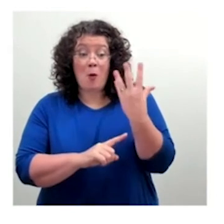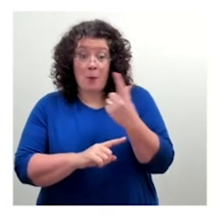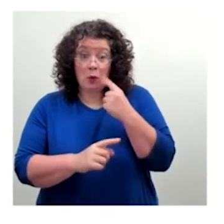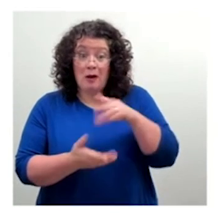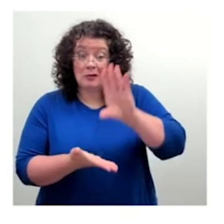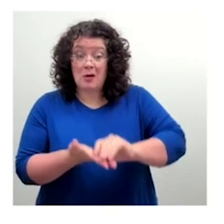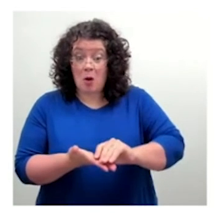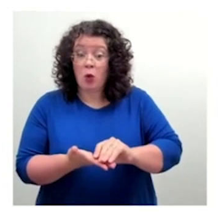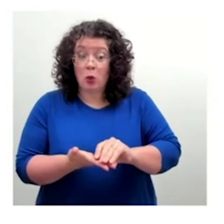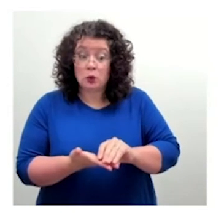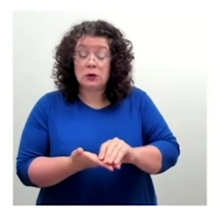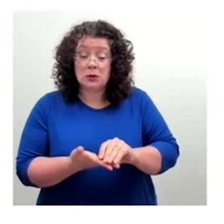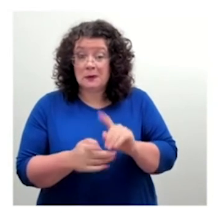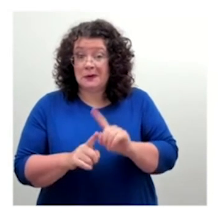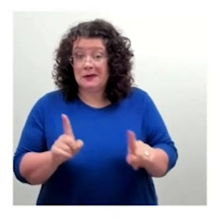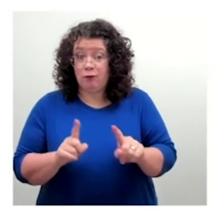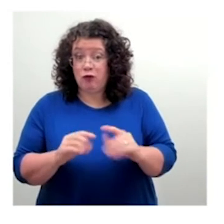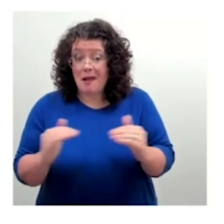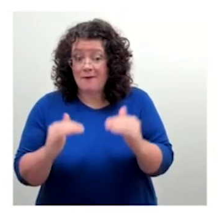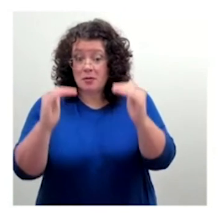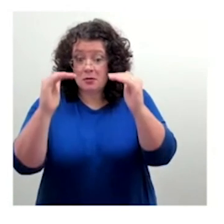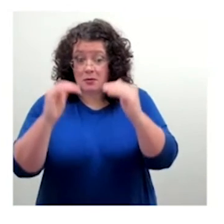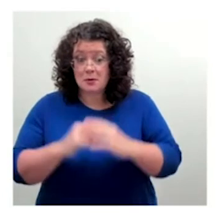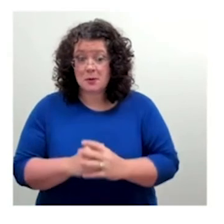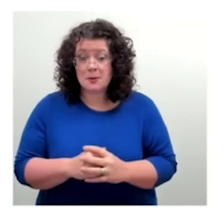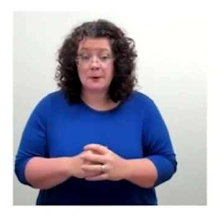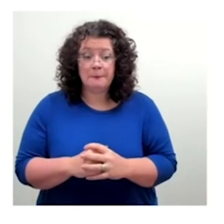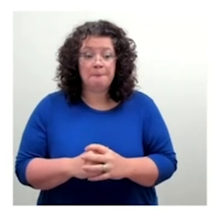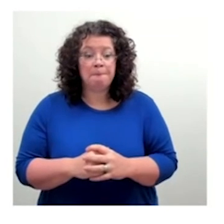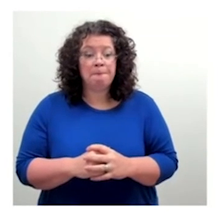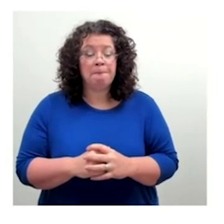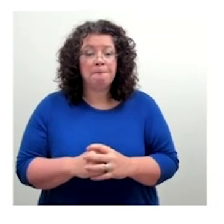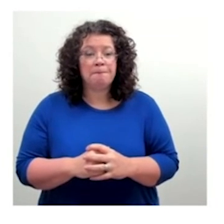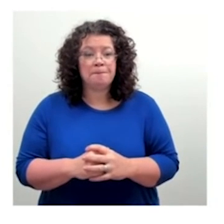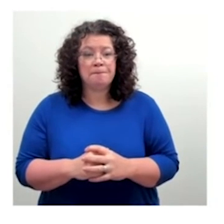made this free version to kind of help get the message out there.